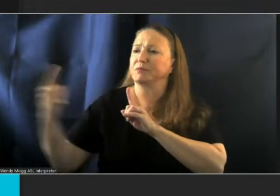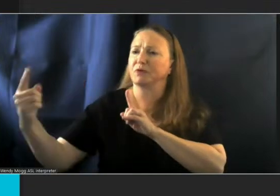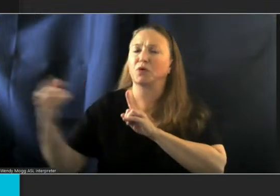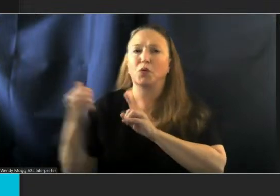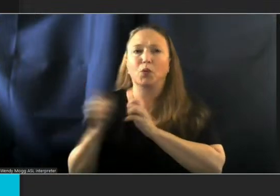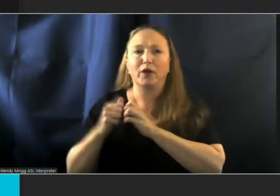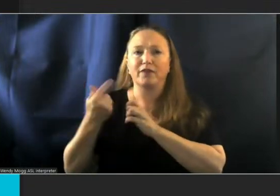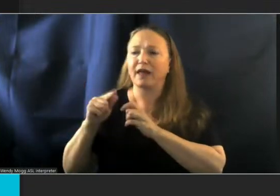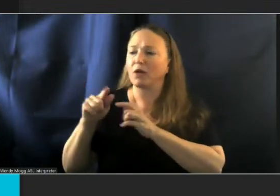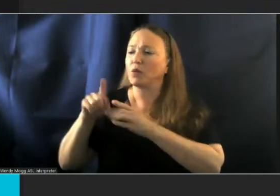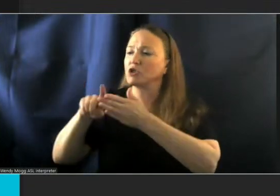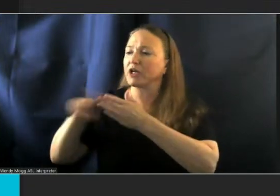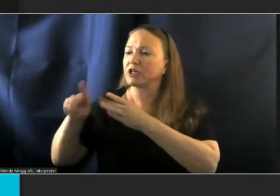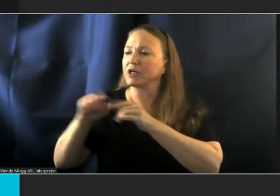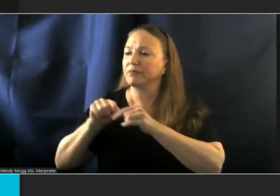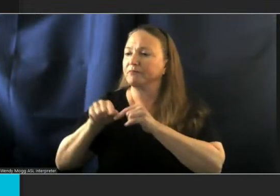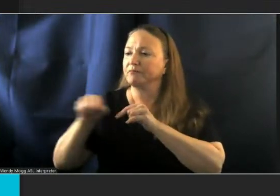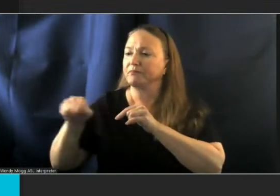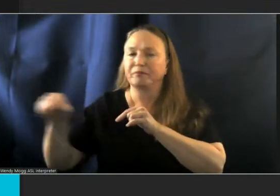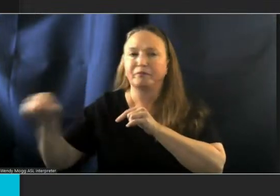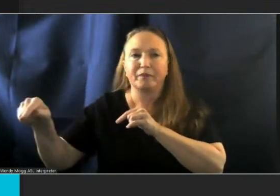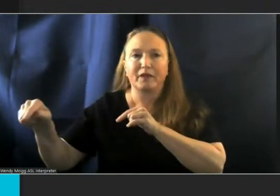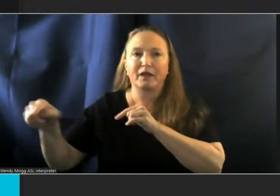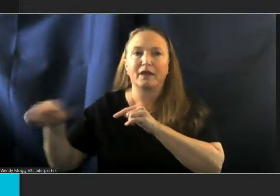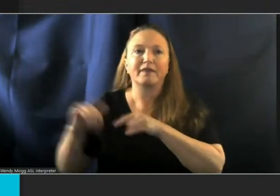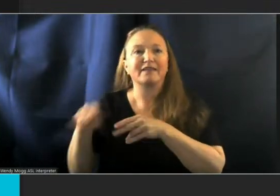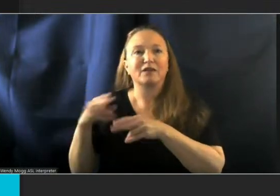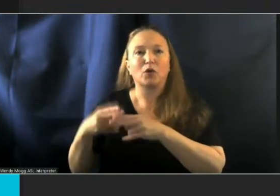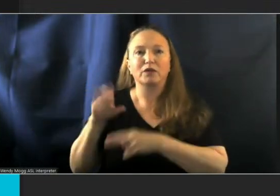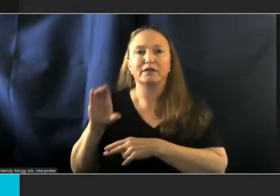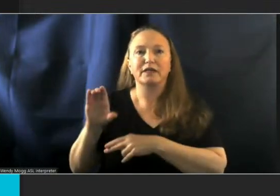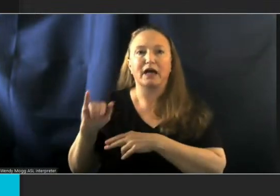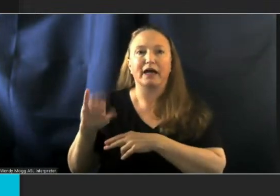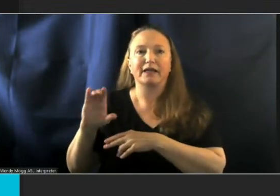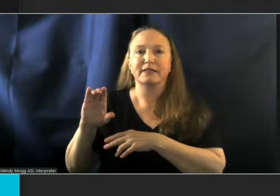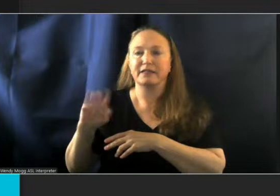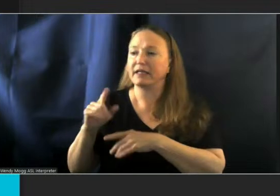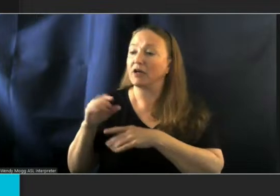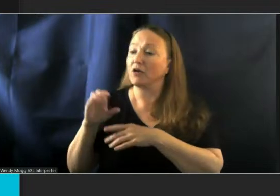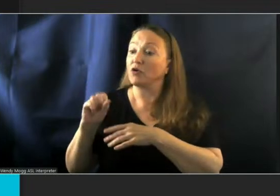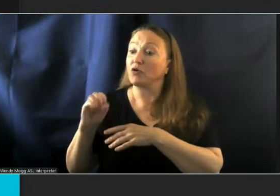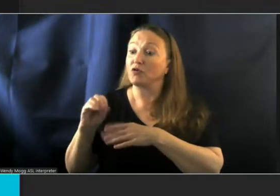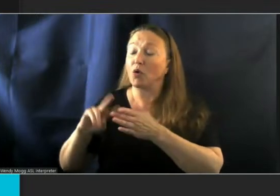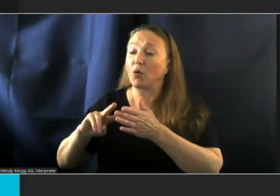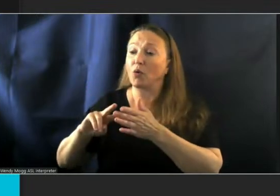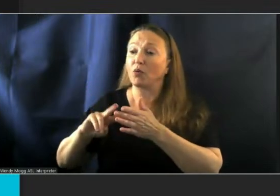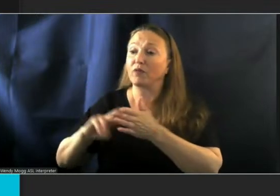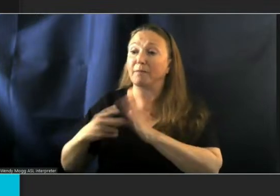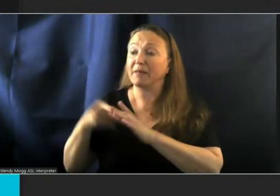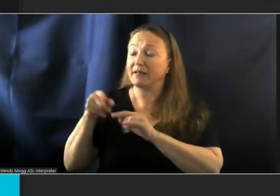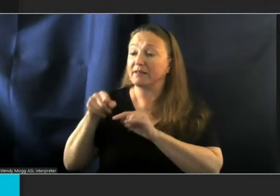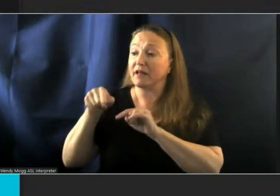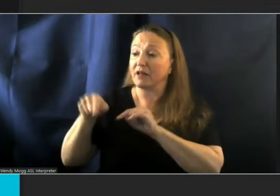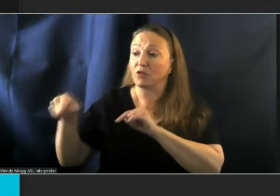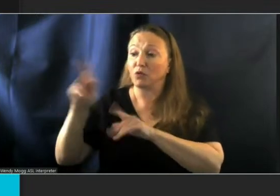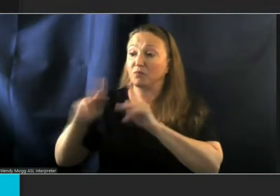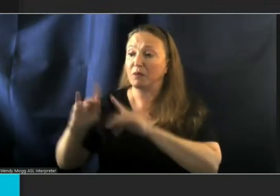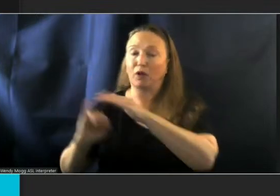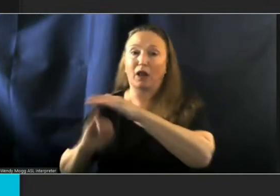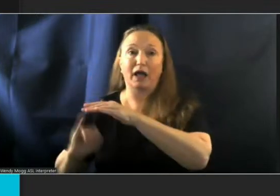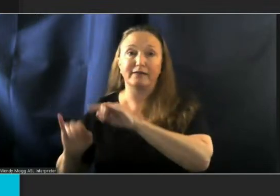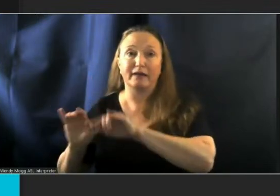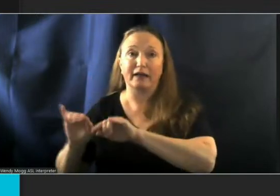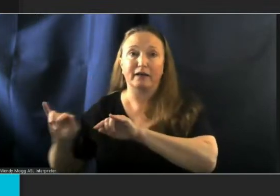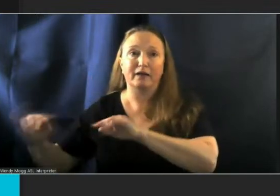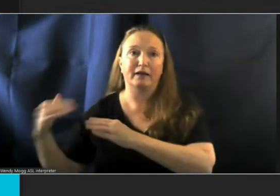were, and we make sure that we contain outbreaks so that we slow the spread and flatten the curve. The